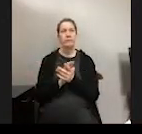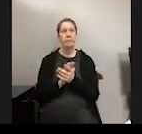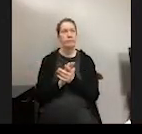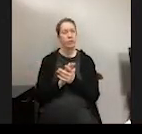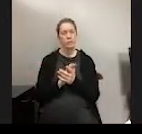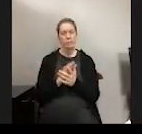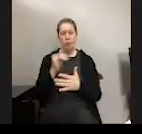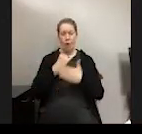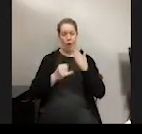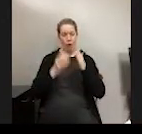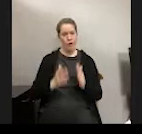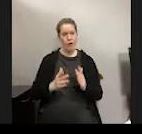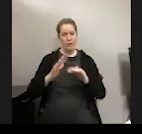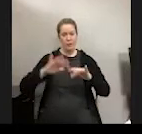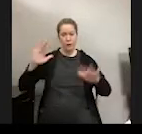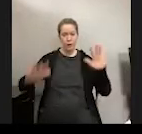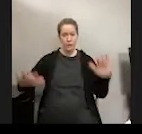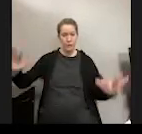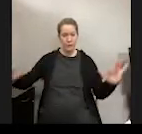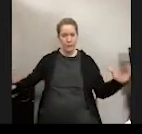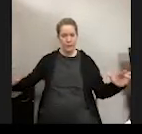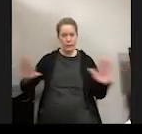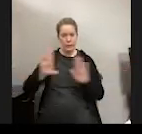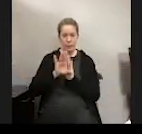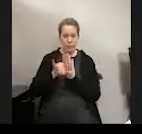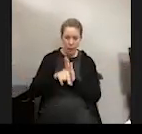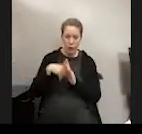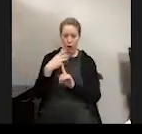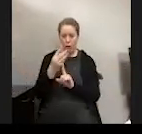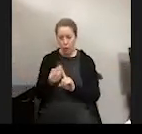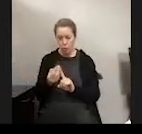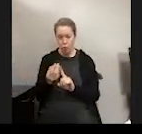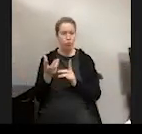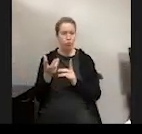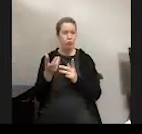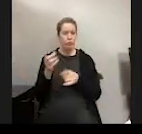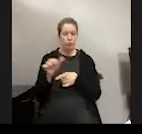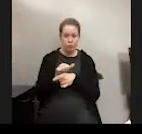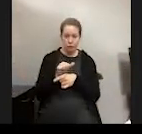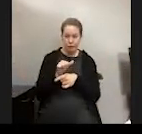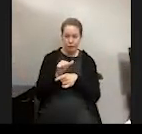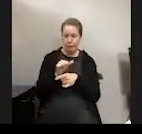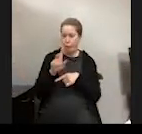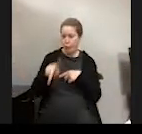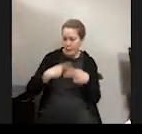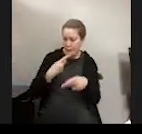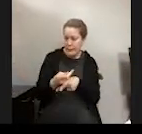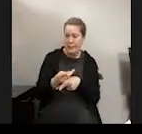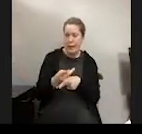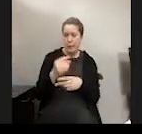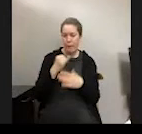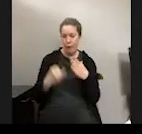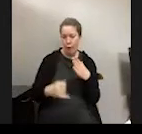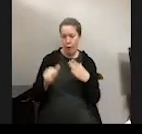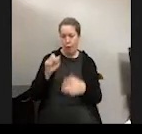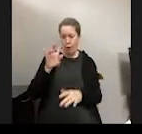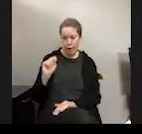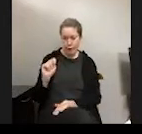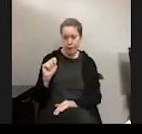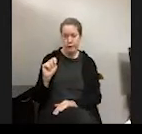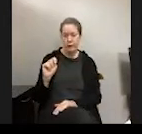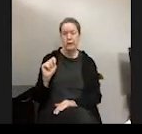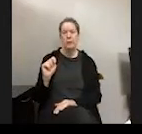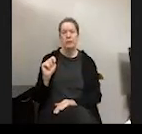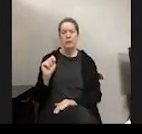in terms of background, but also in terms of practice and media, and not just having